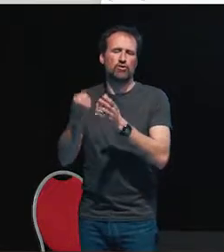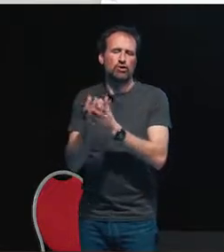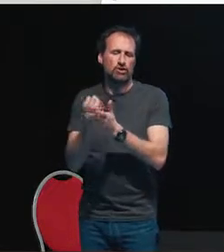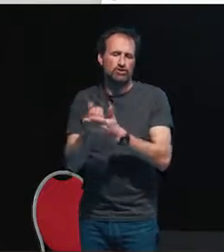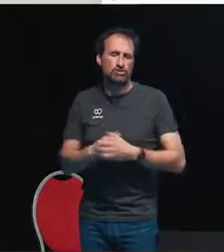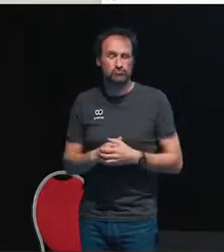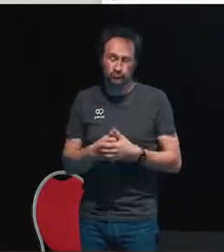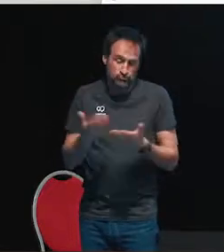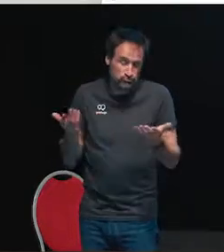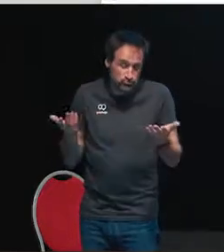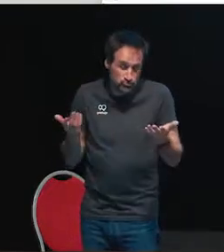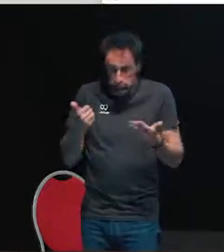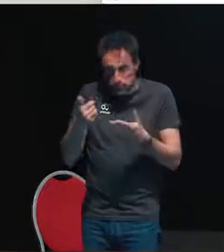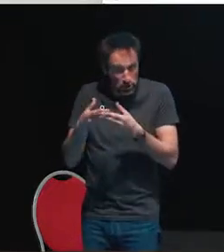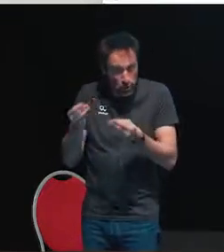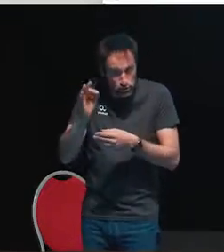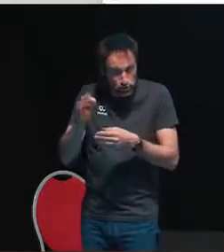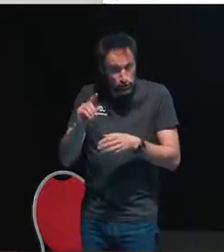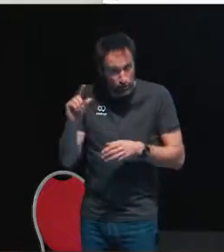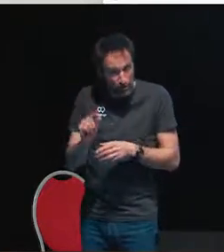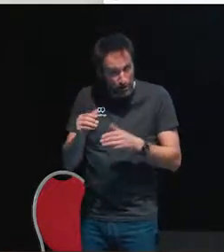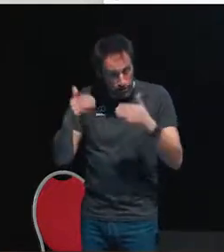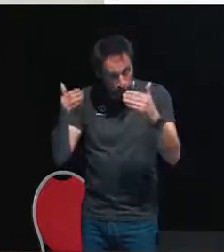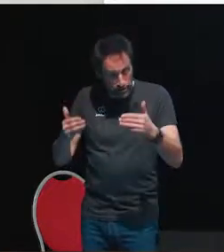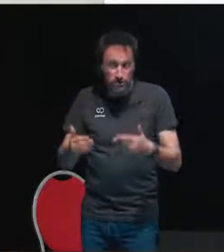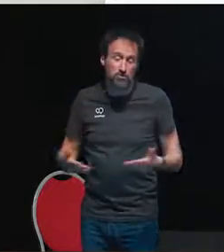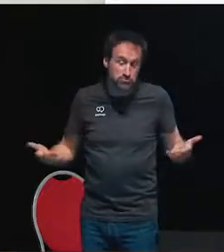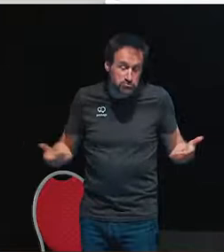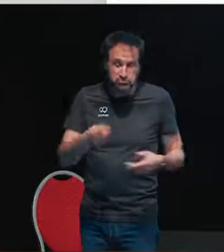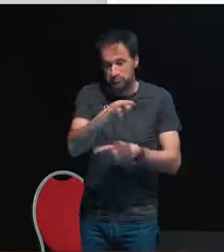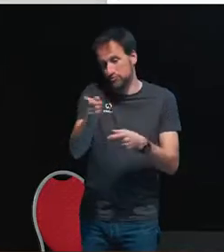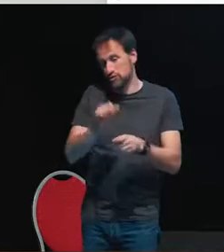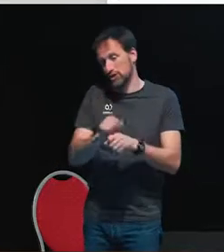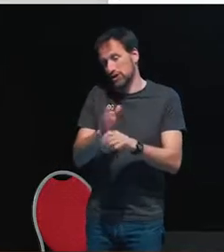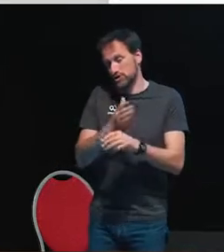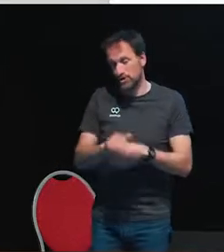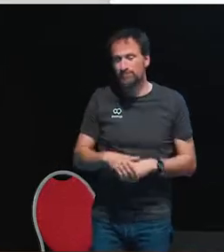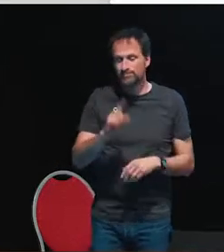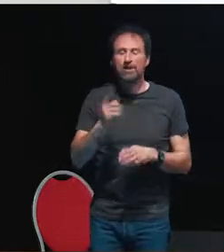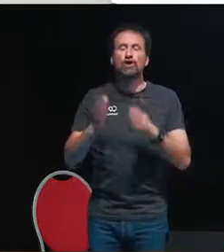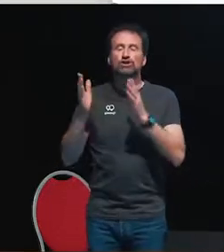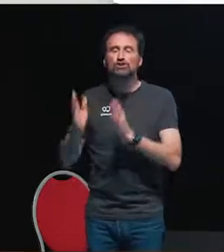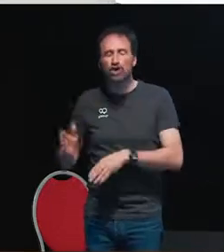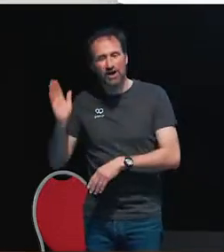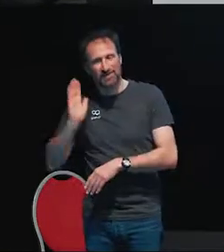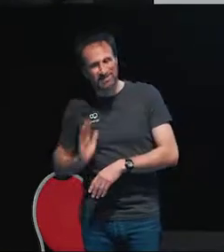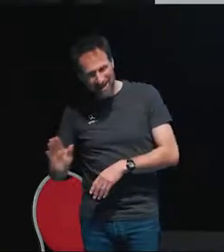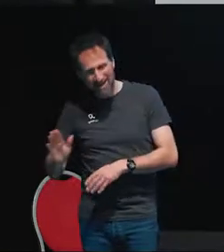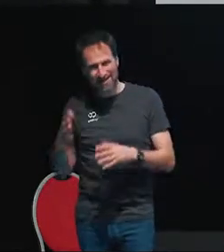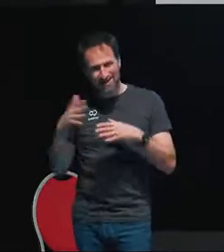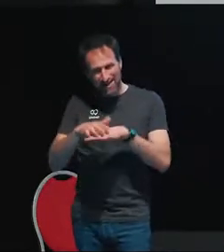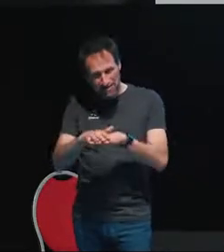microfinance maybe up to you to decide you also have server-side integration so the server's responsible for bringing together all of the